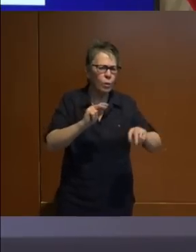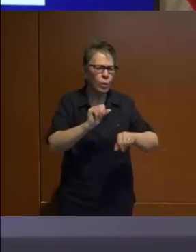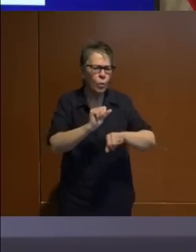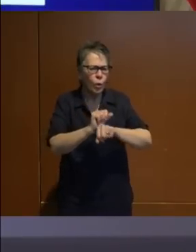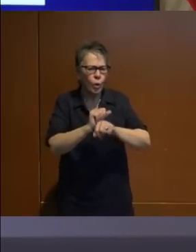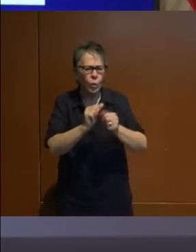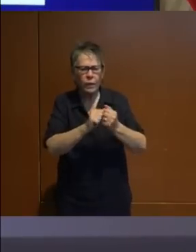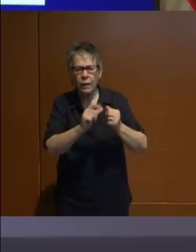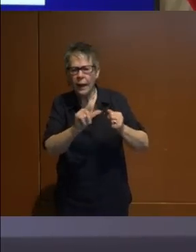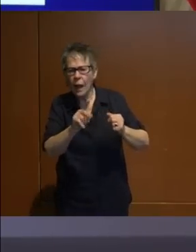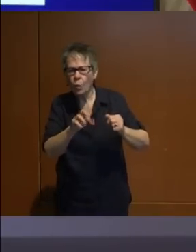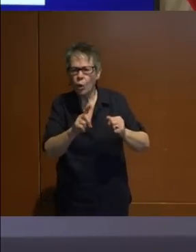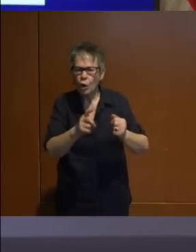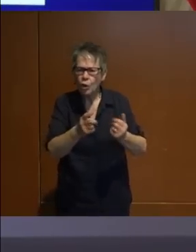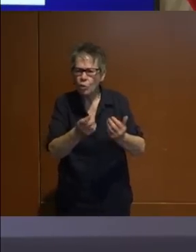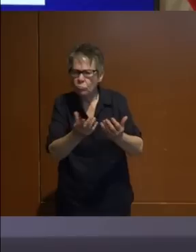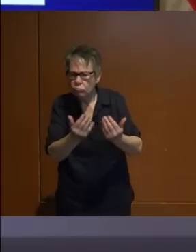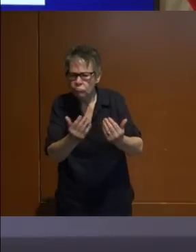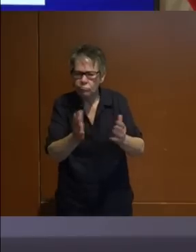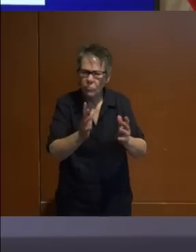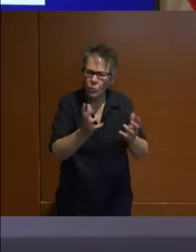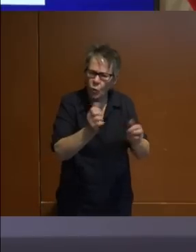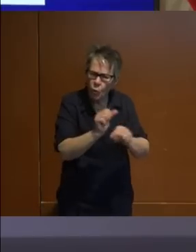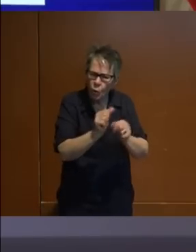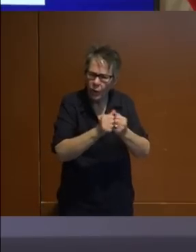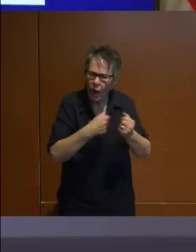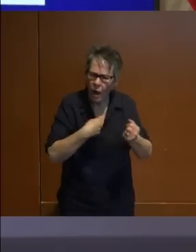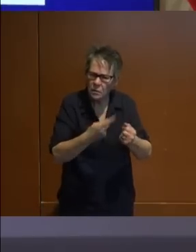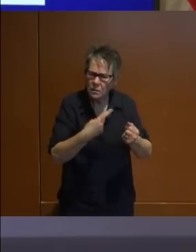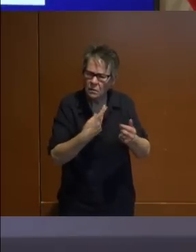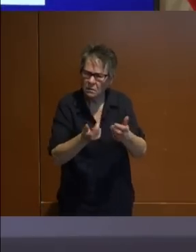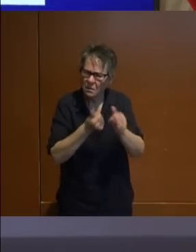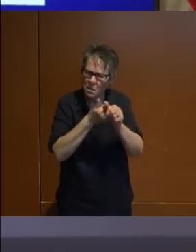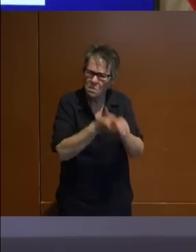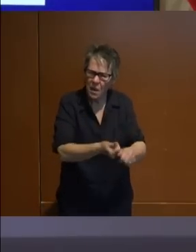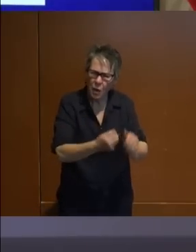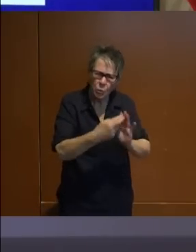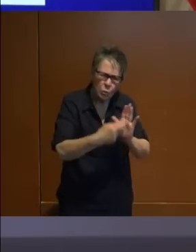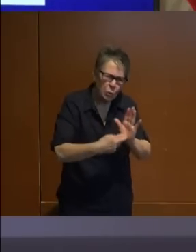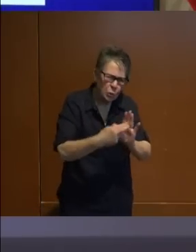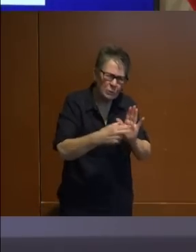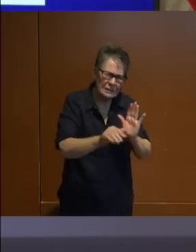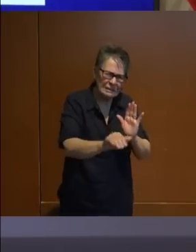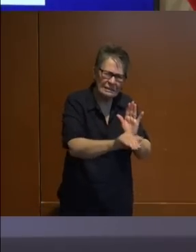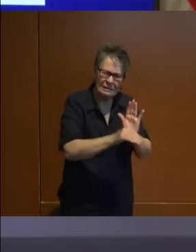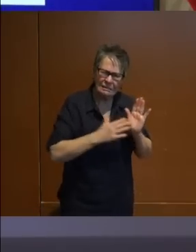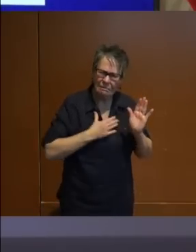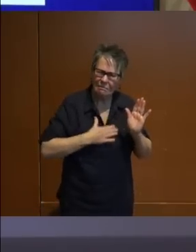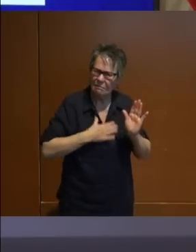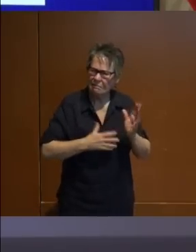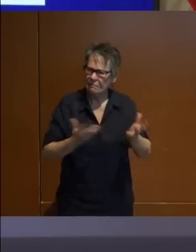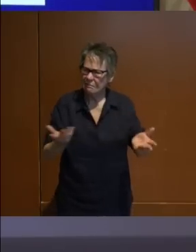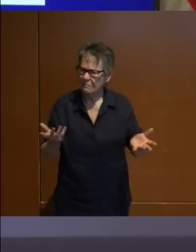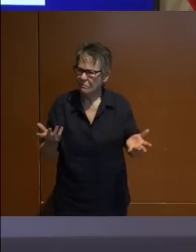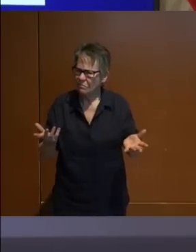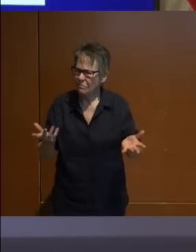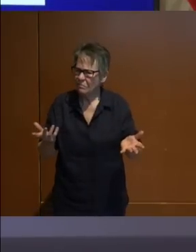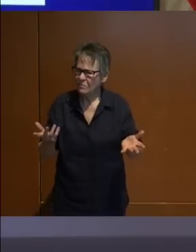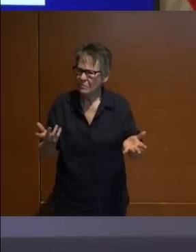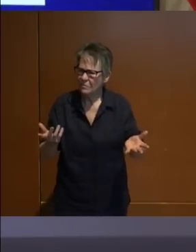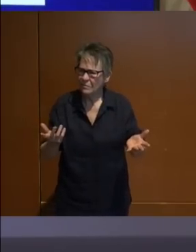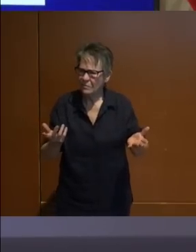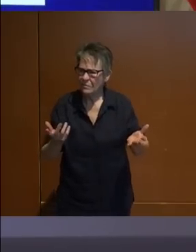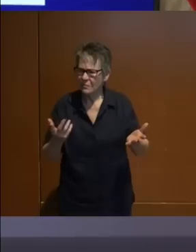overwhelming compliance. I think if you just took snapshots of the streets of Lakewood right now, as we were discussing earlier, you'd